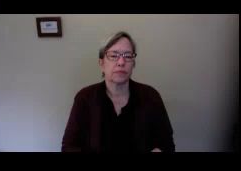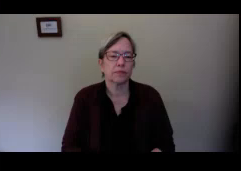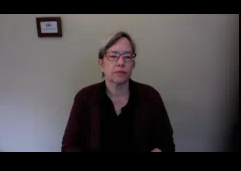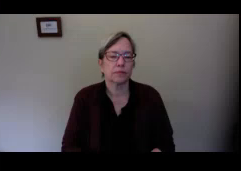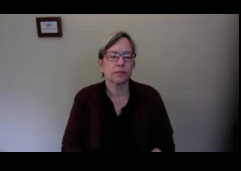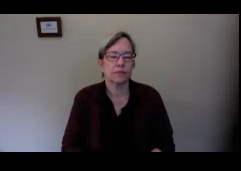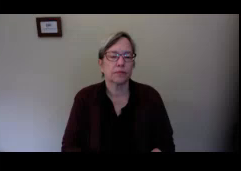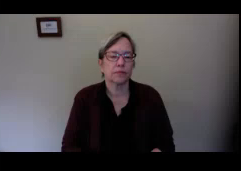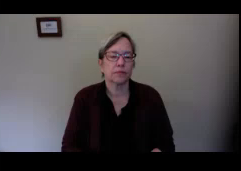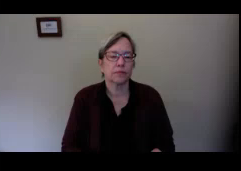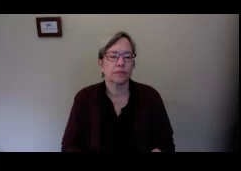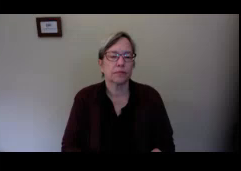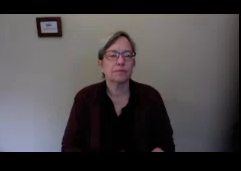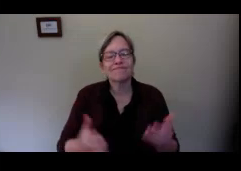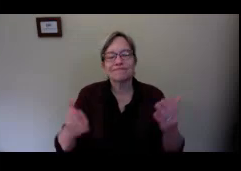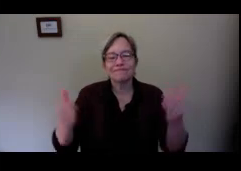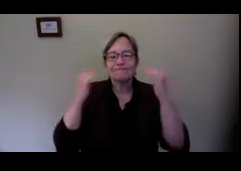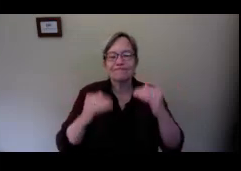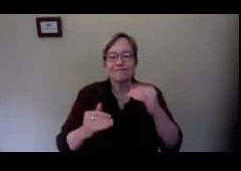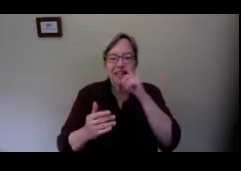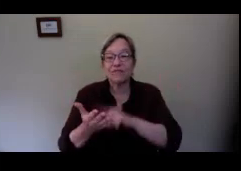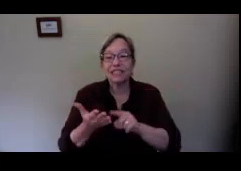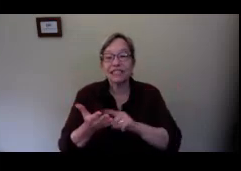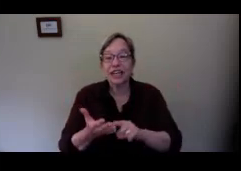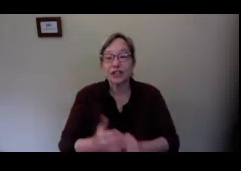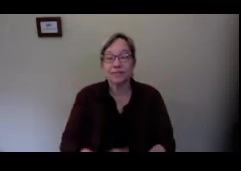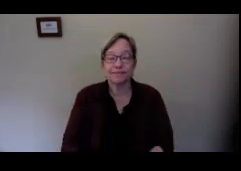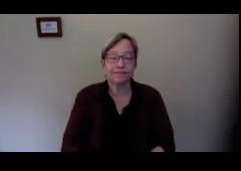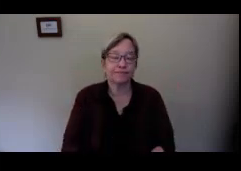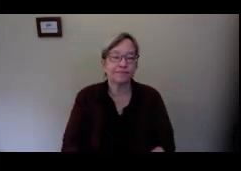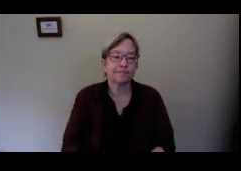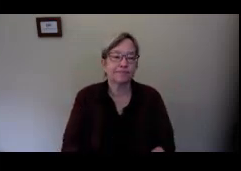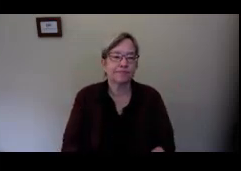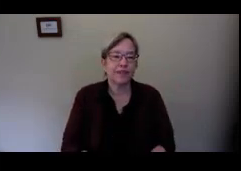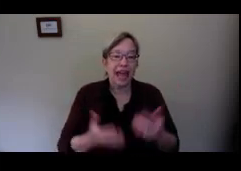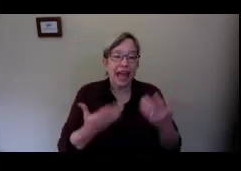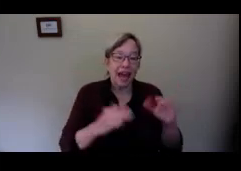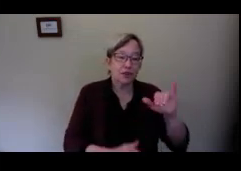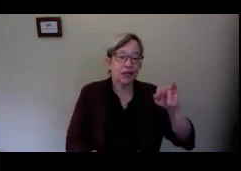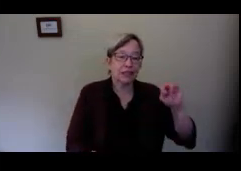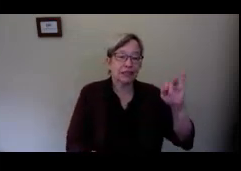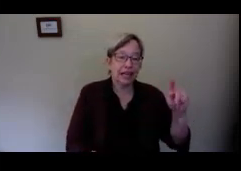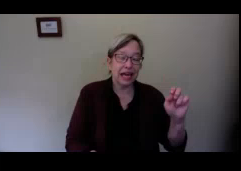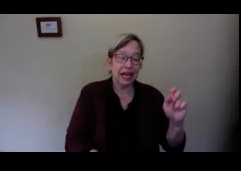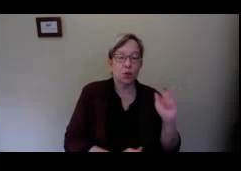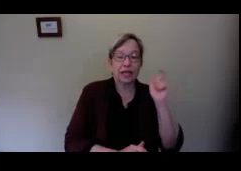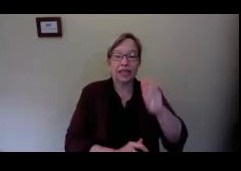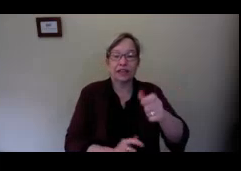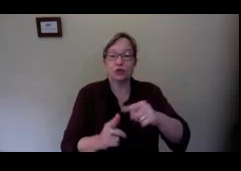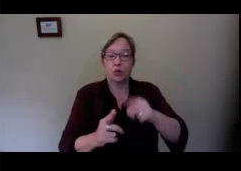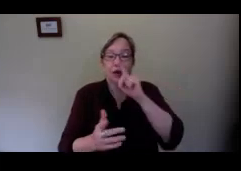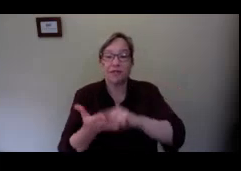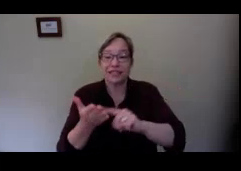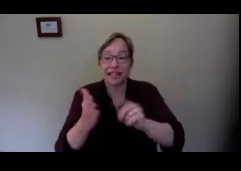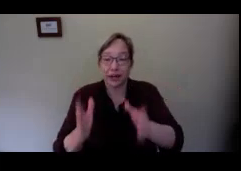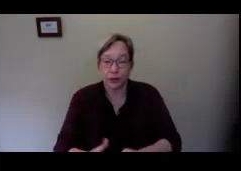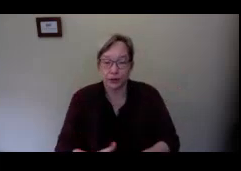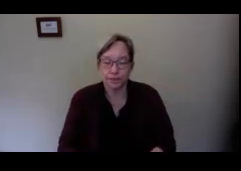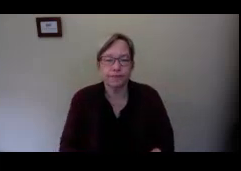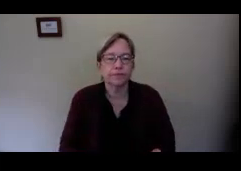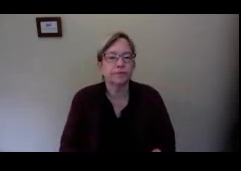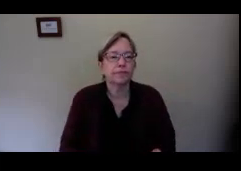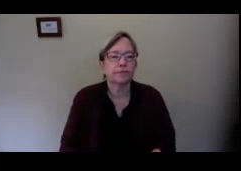So now we enter into the investigation process, where I mentioned that after intake, it is assigned to an investigator. So at